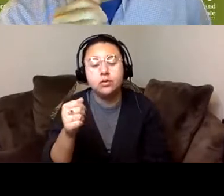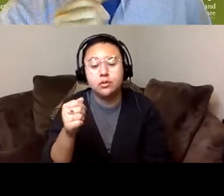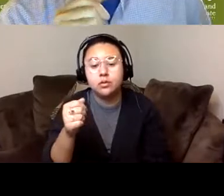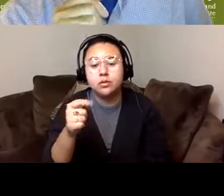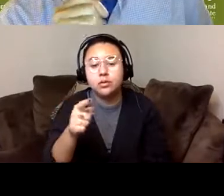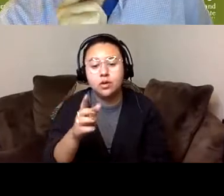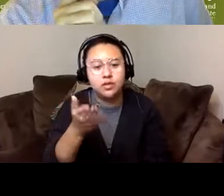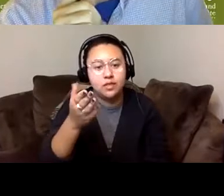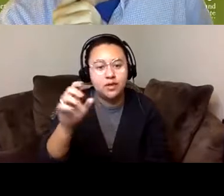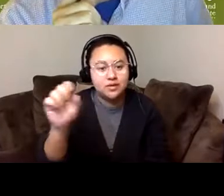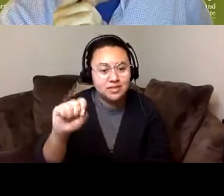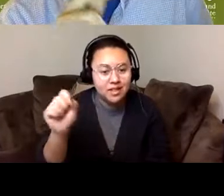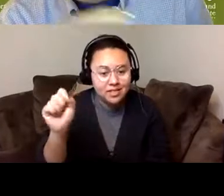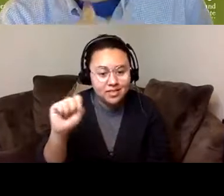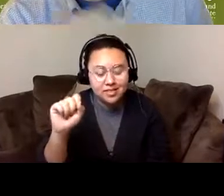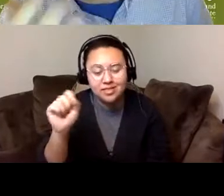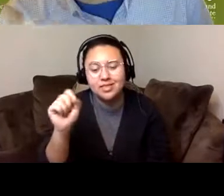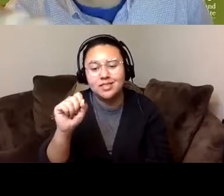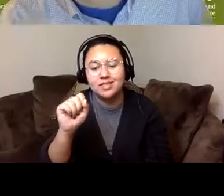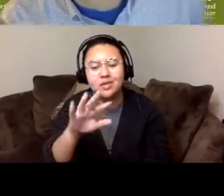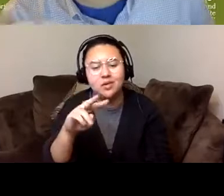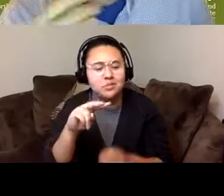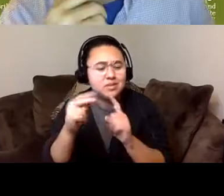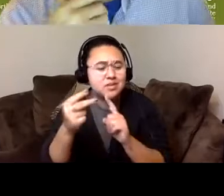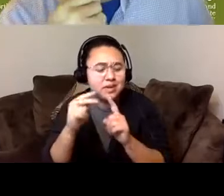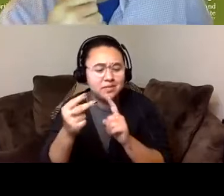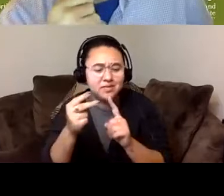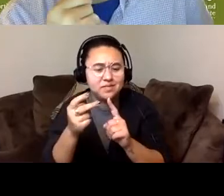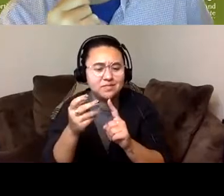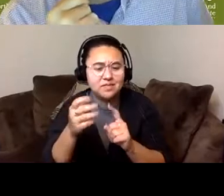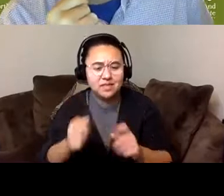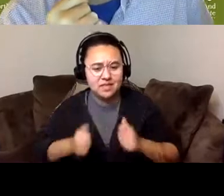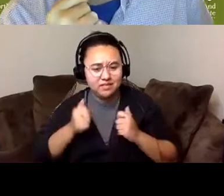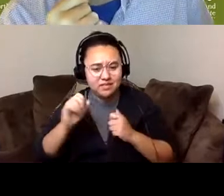you're up in Seattle. You know, from your perspective of being in Seattle,